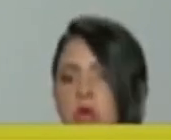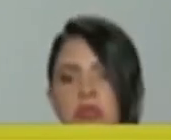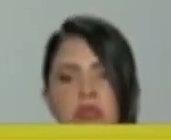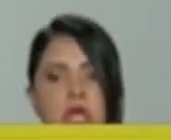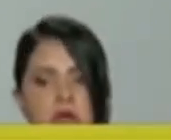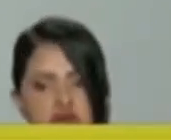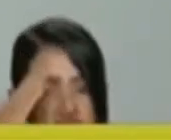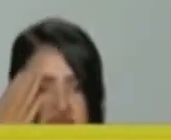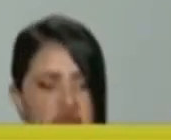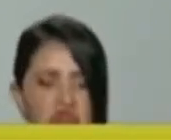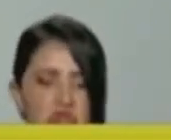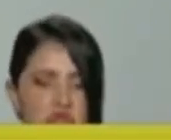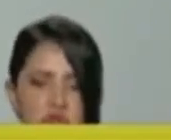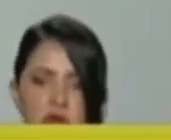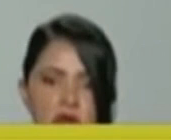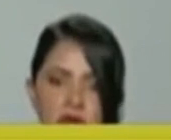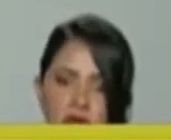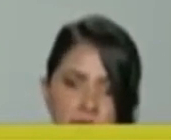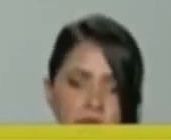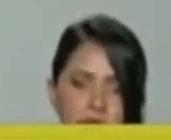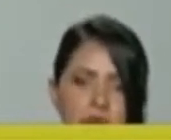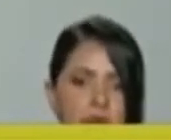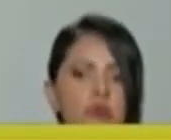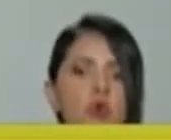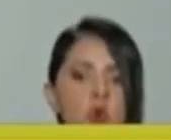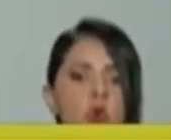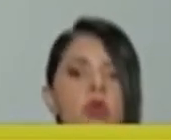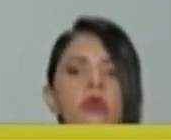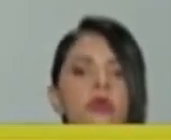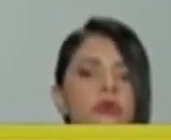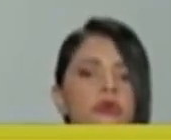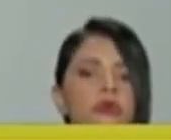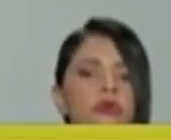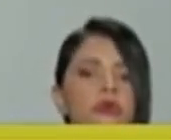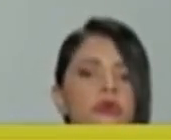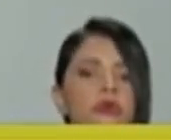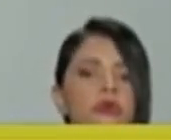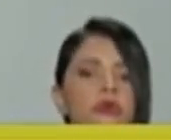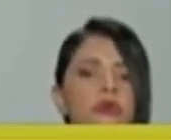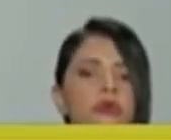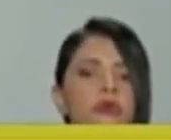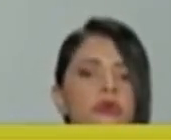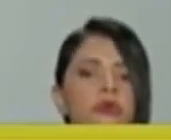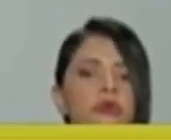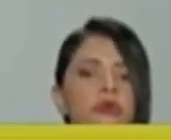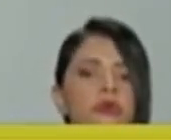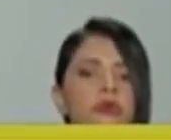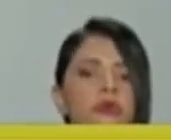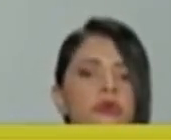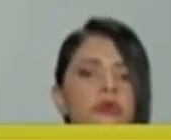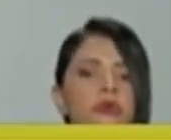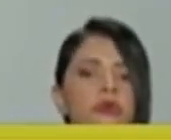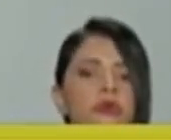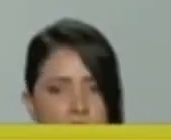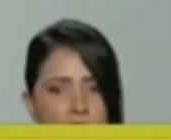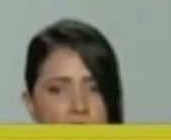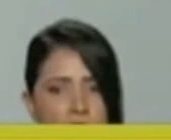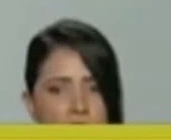because they do not believe in the electoral campaign. They do not believe in the electoral results, and that